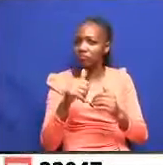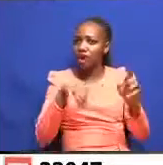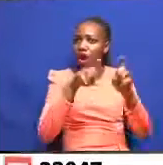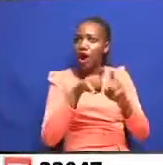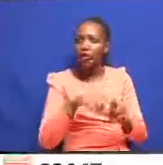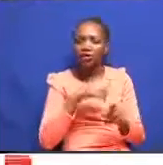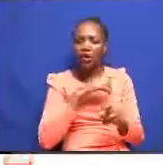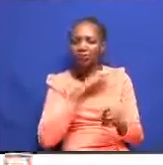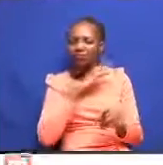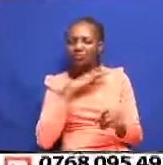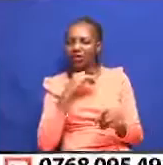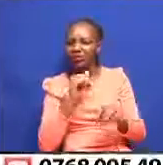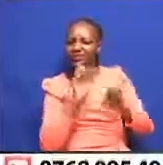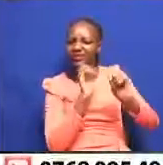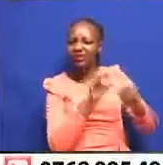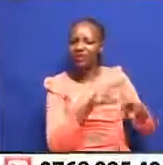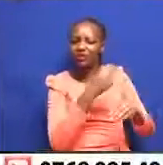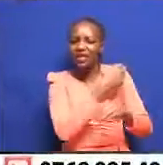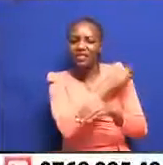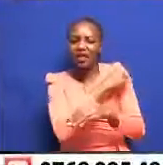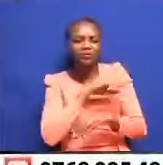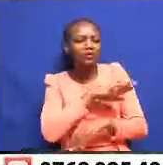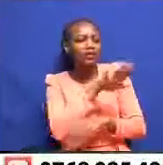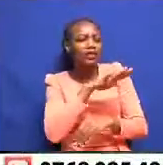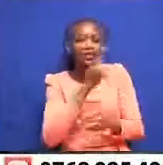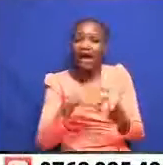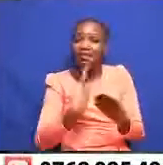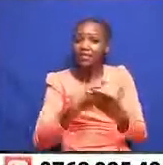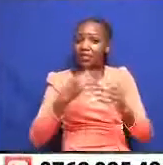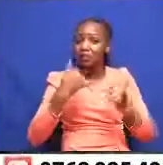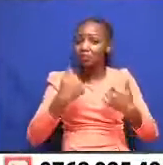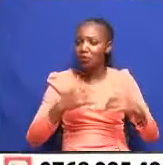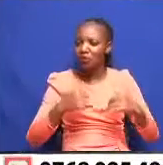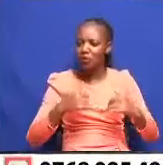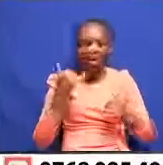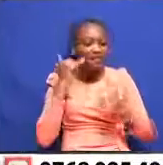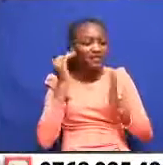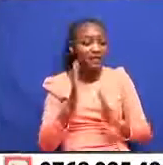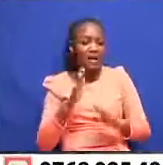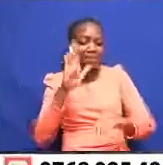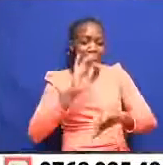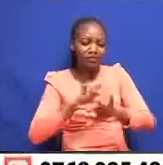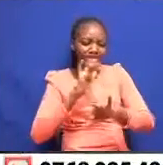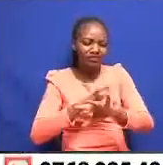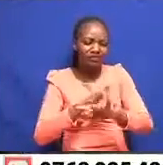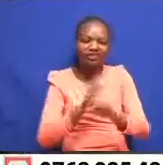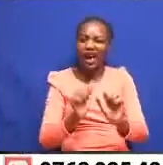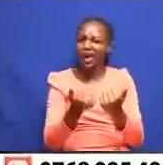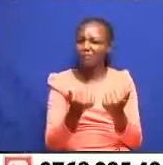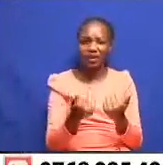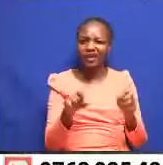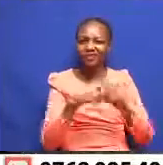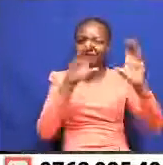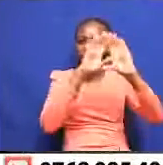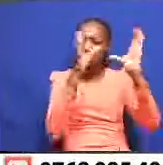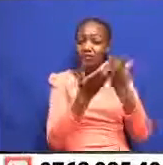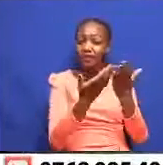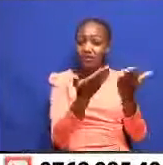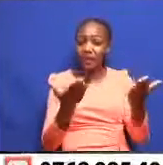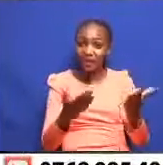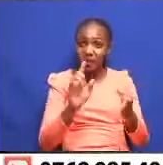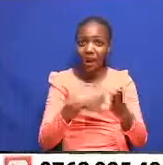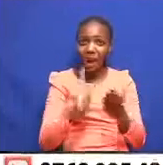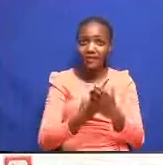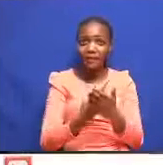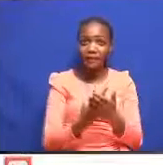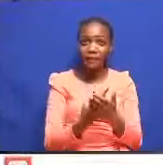being disposed in the hospital grounds that is accessible to patients, other health workers, and the community at large. Actually, where